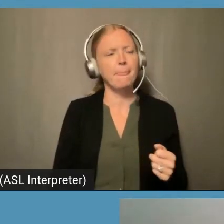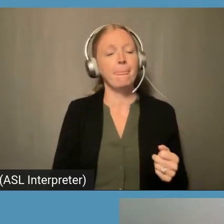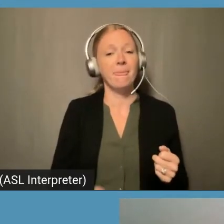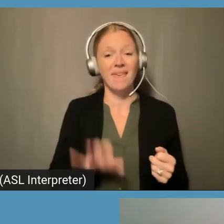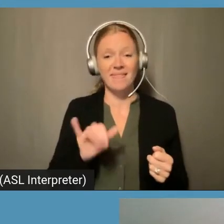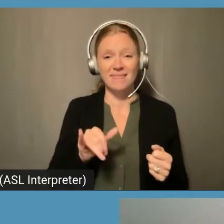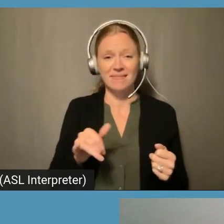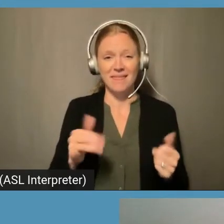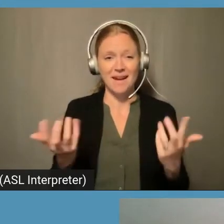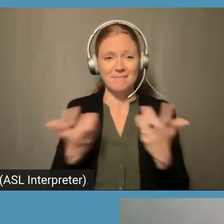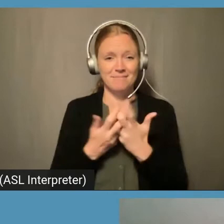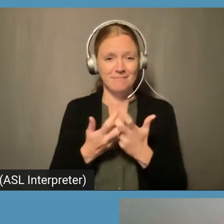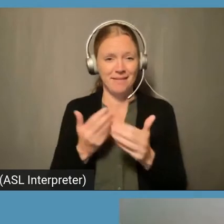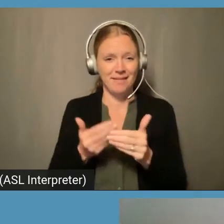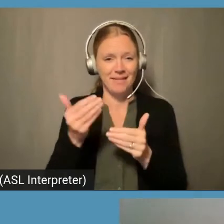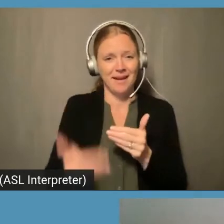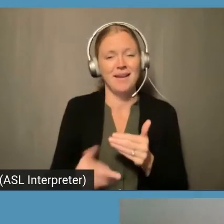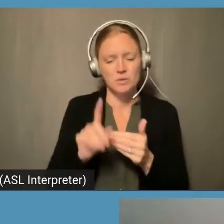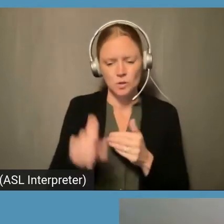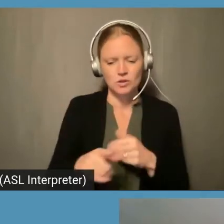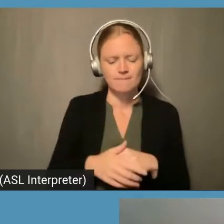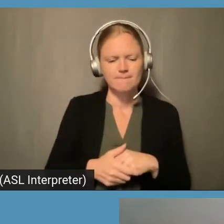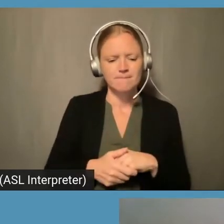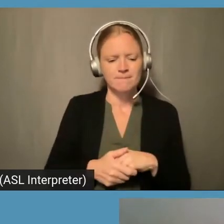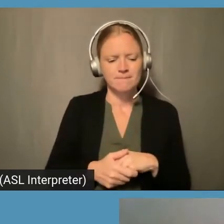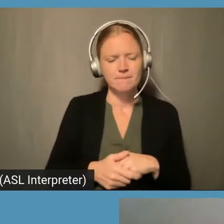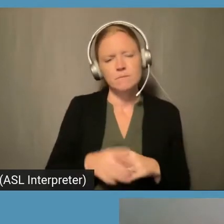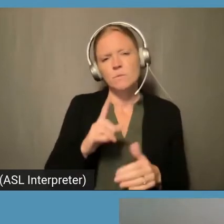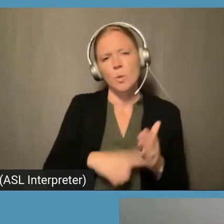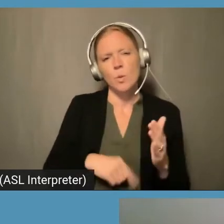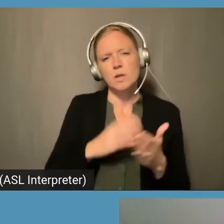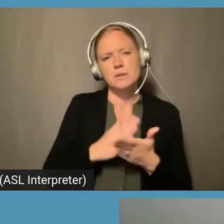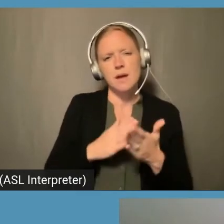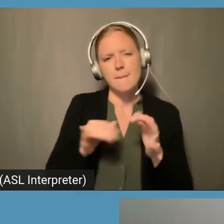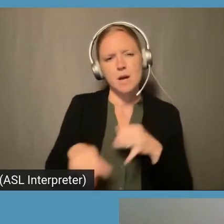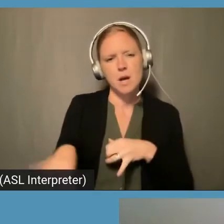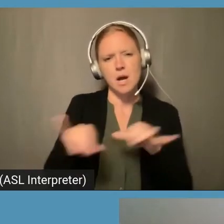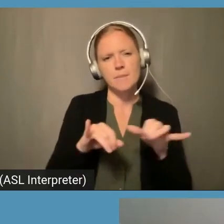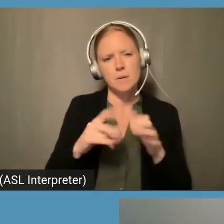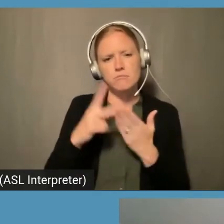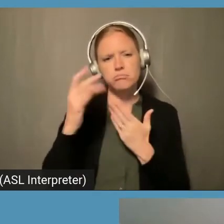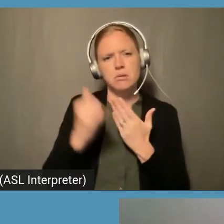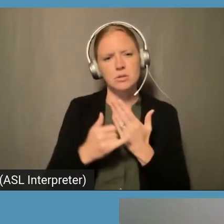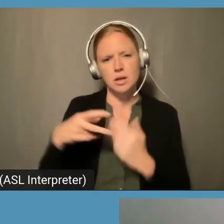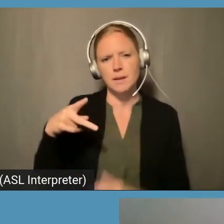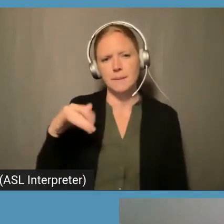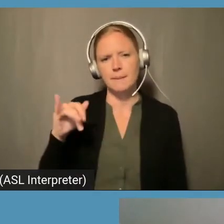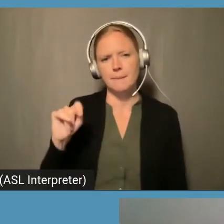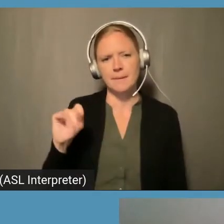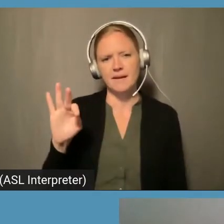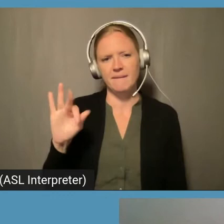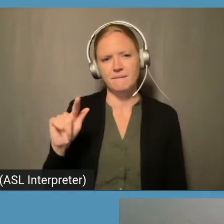next question in a flipped way, but what are some common website project pitfalls?